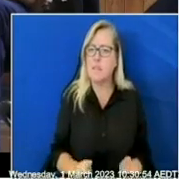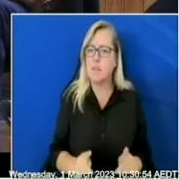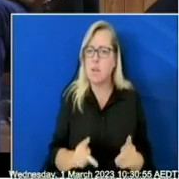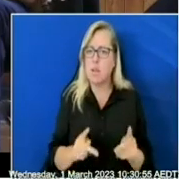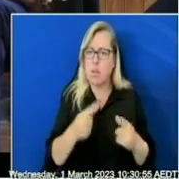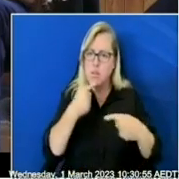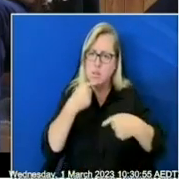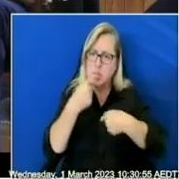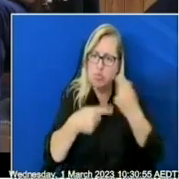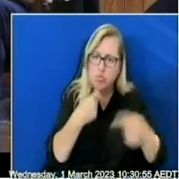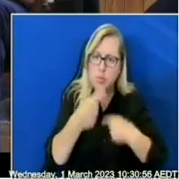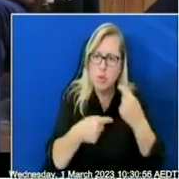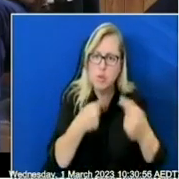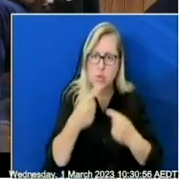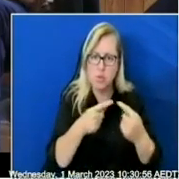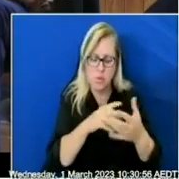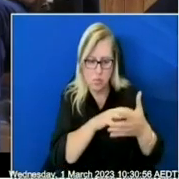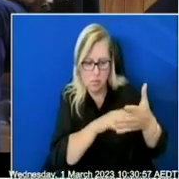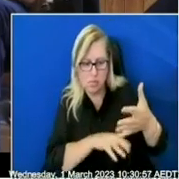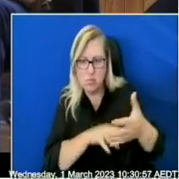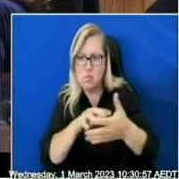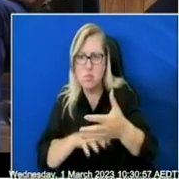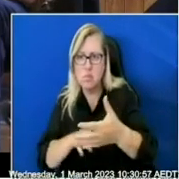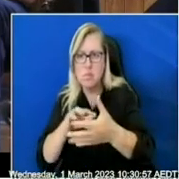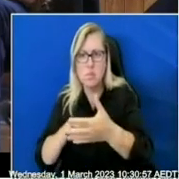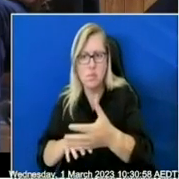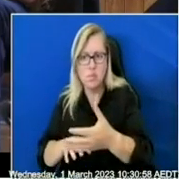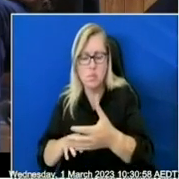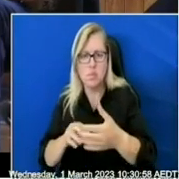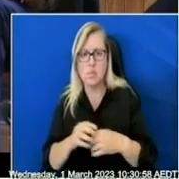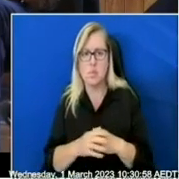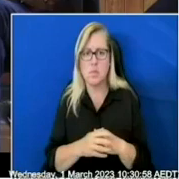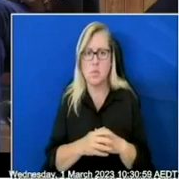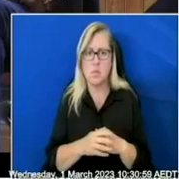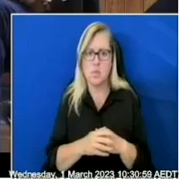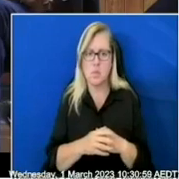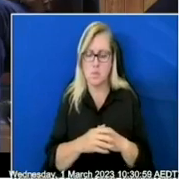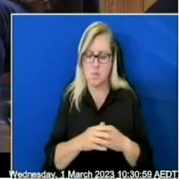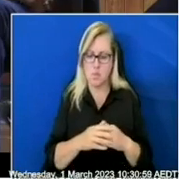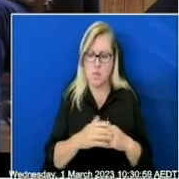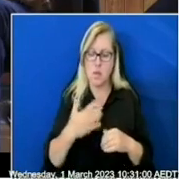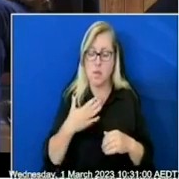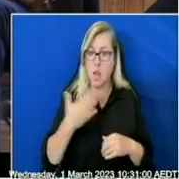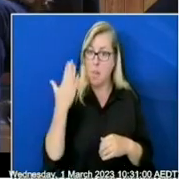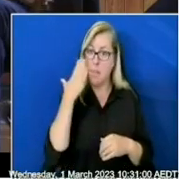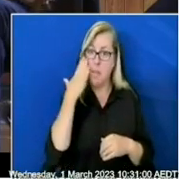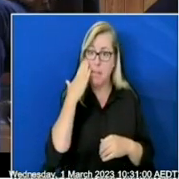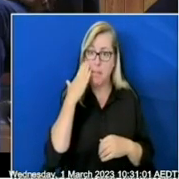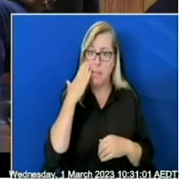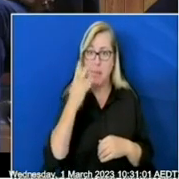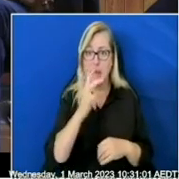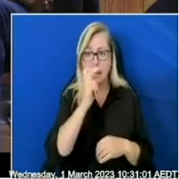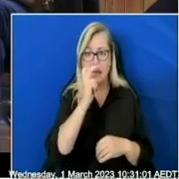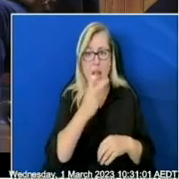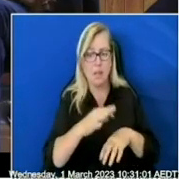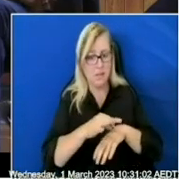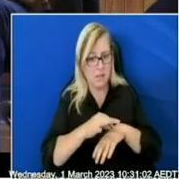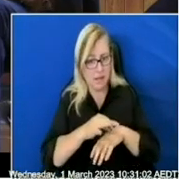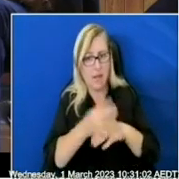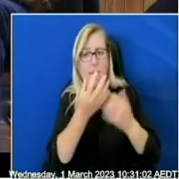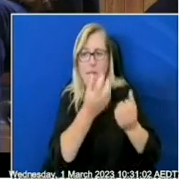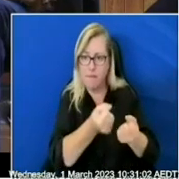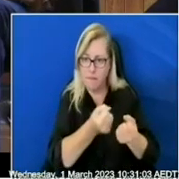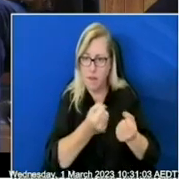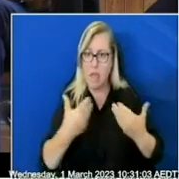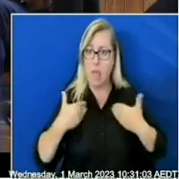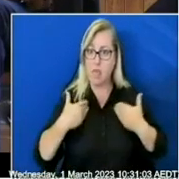obviously our family, mum's dark skin, she's very healthy, she was a good girl, they spoke about their character and all